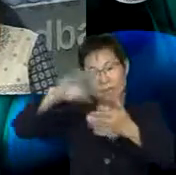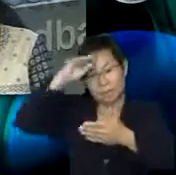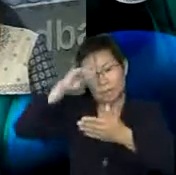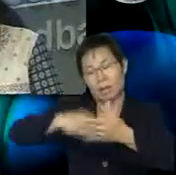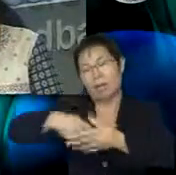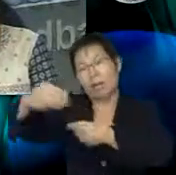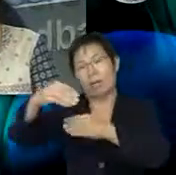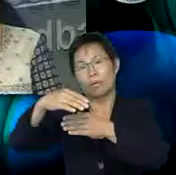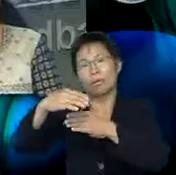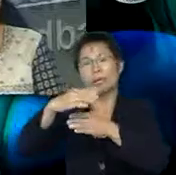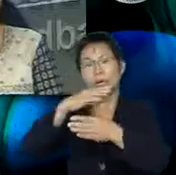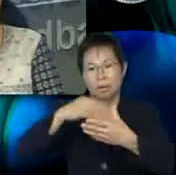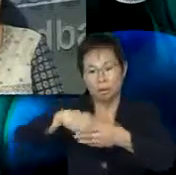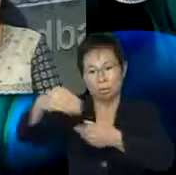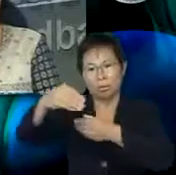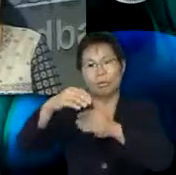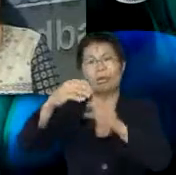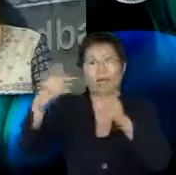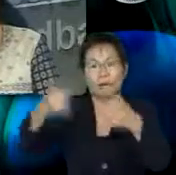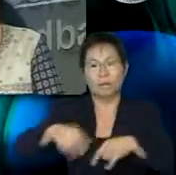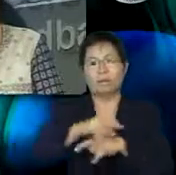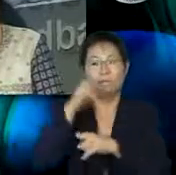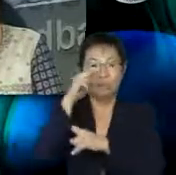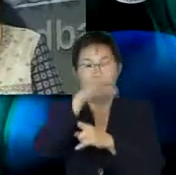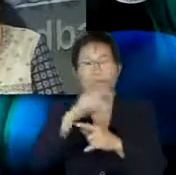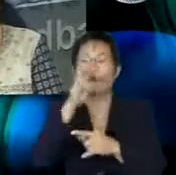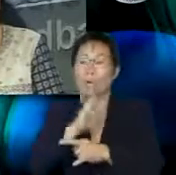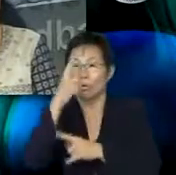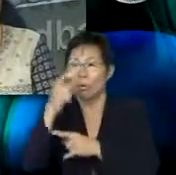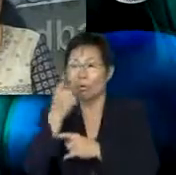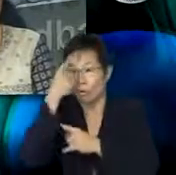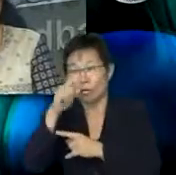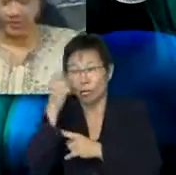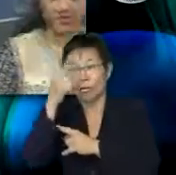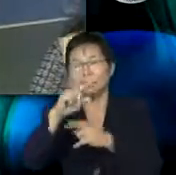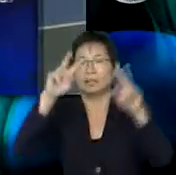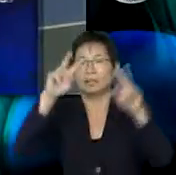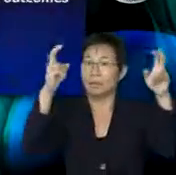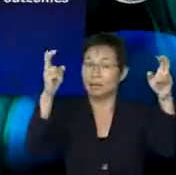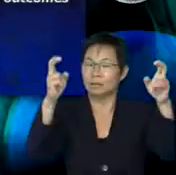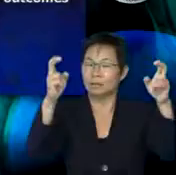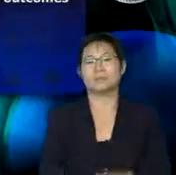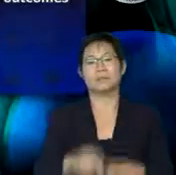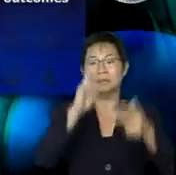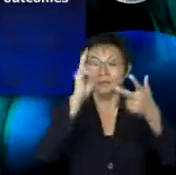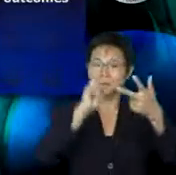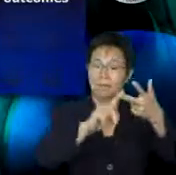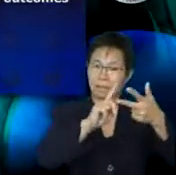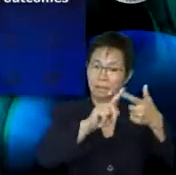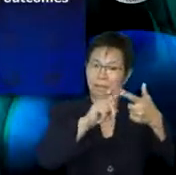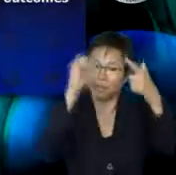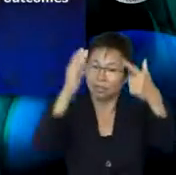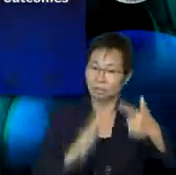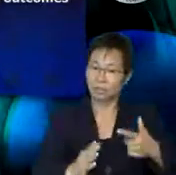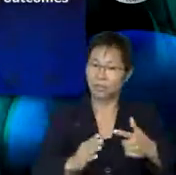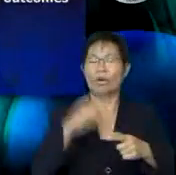providing visual and oral cues for understanding of content. Secondly,